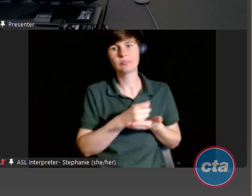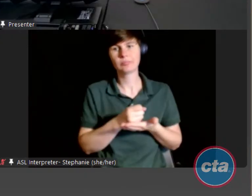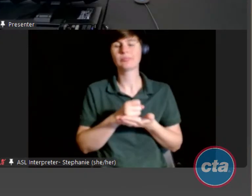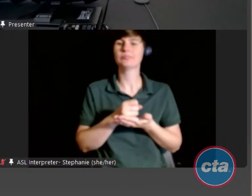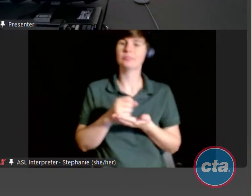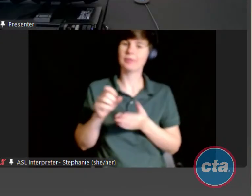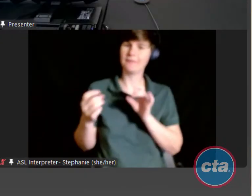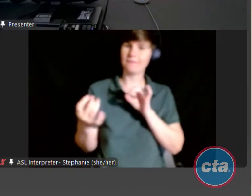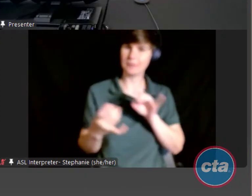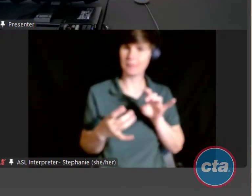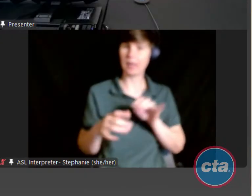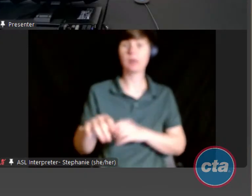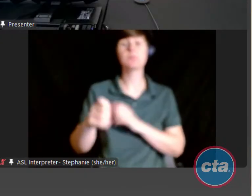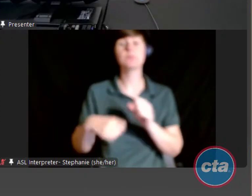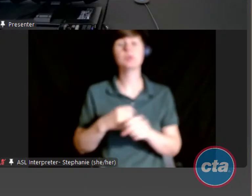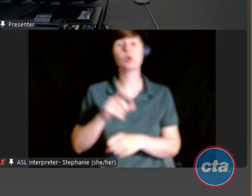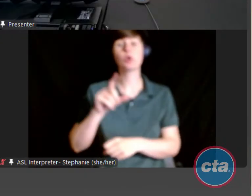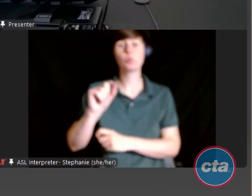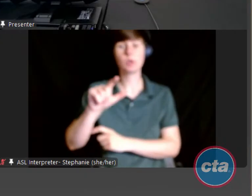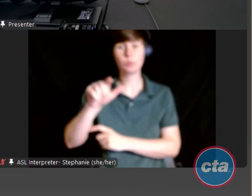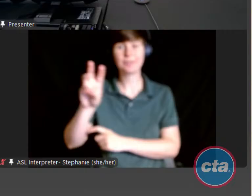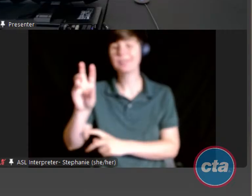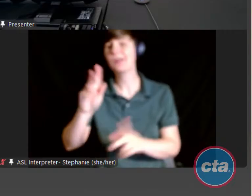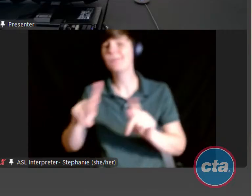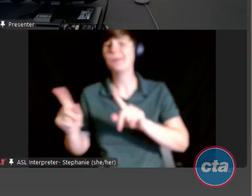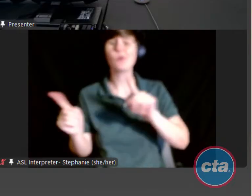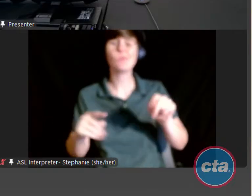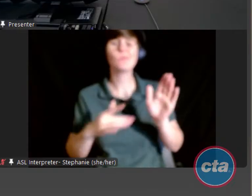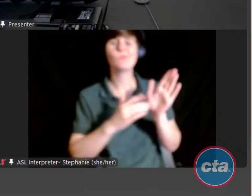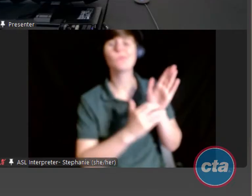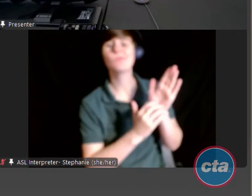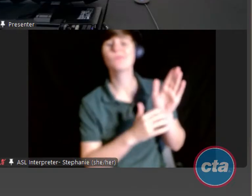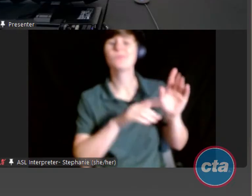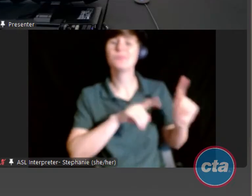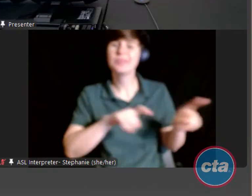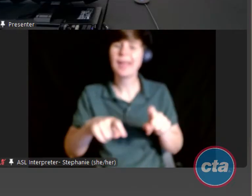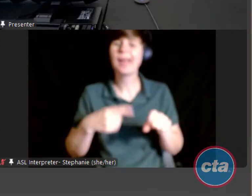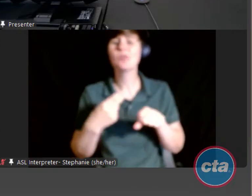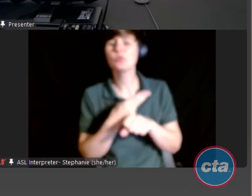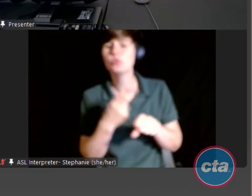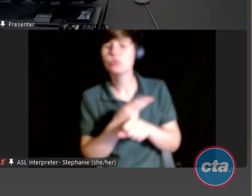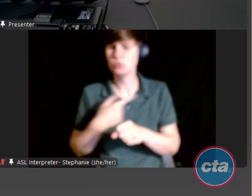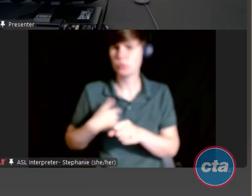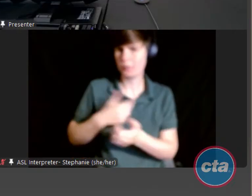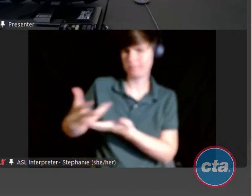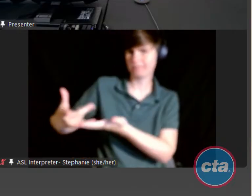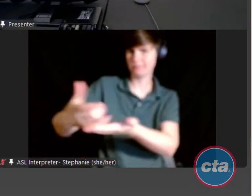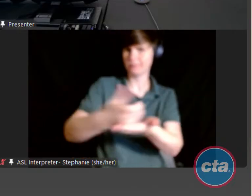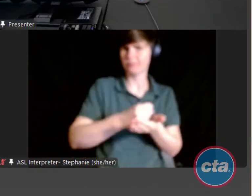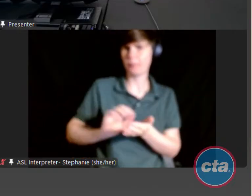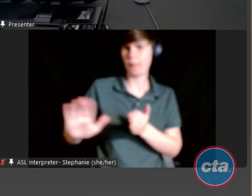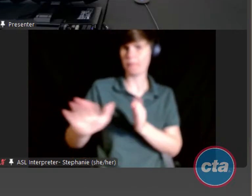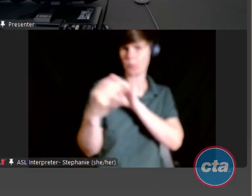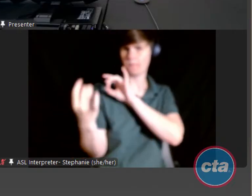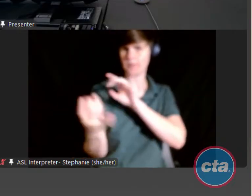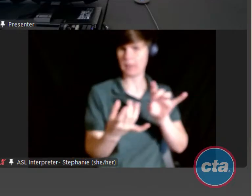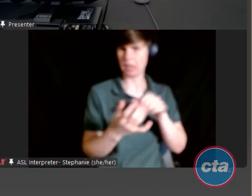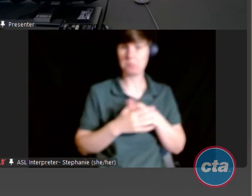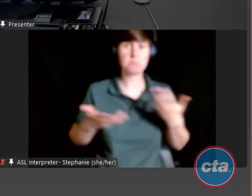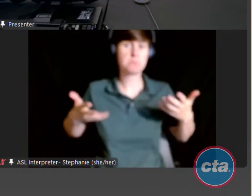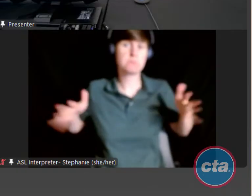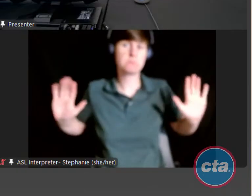once people know they're there and get used to using them and looking for them. That's all I